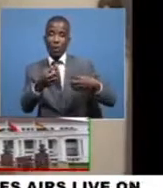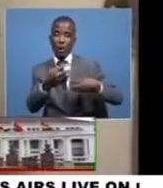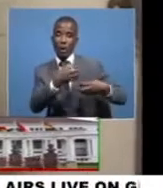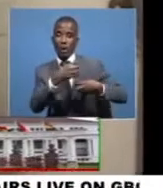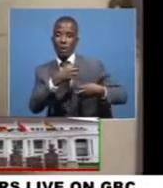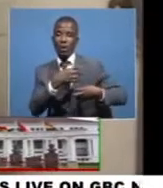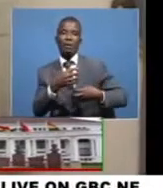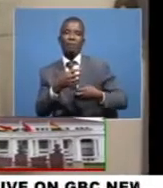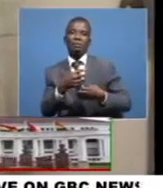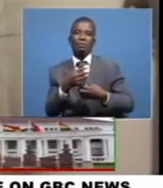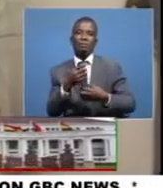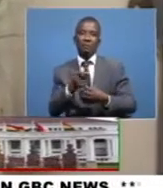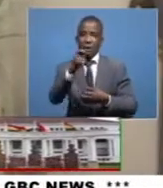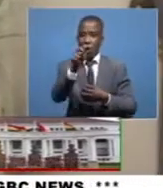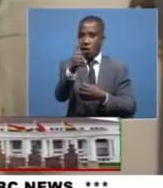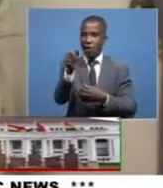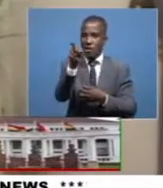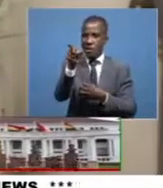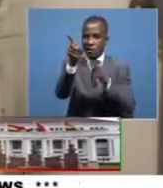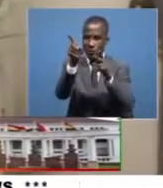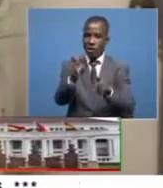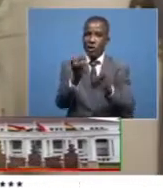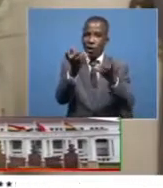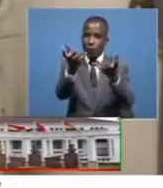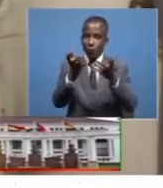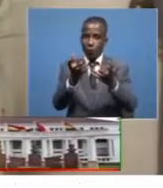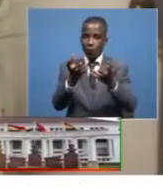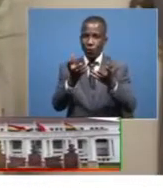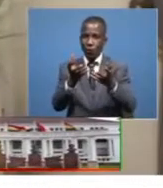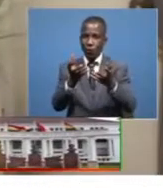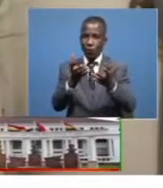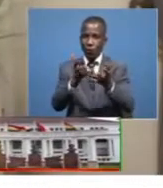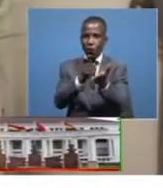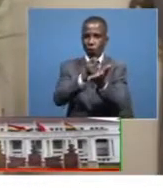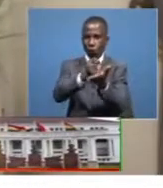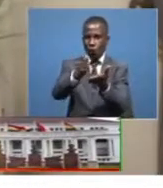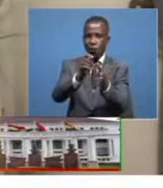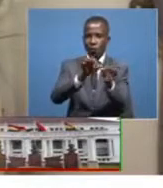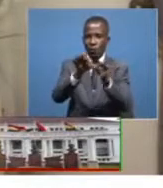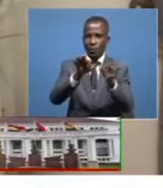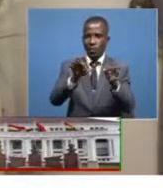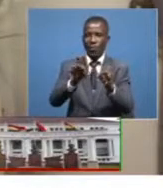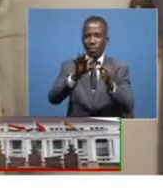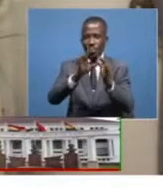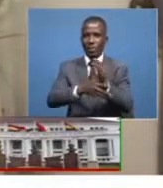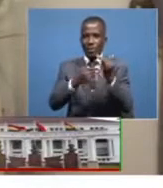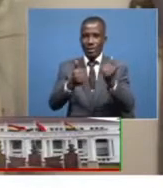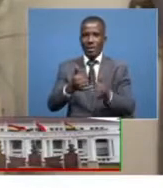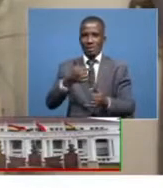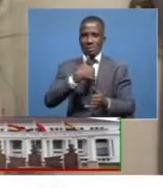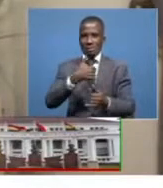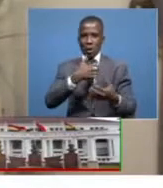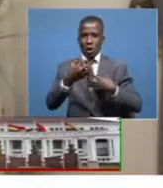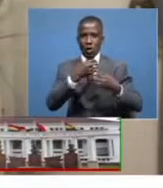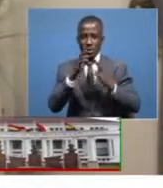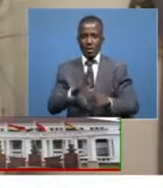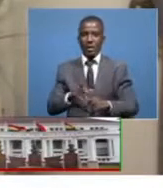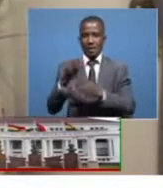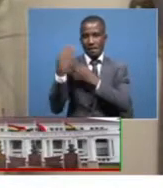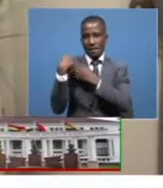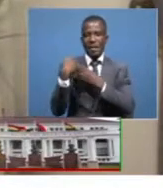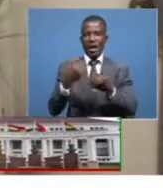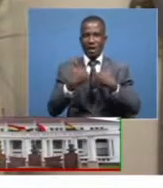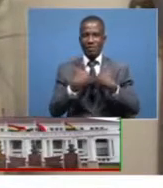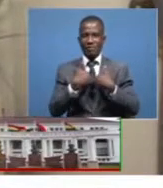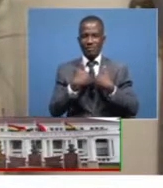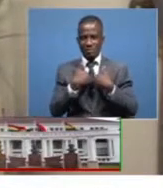case against someone seeking specific reliefs, there's a burden that is on you in the first instance, and that's